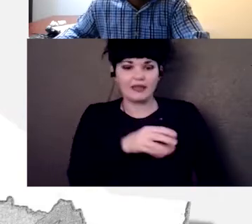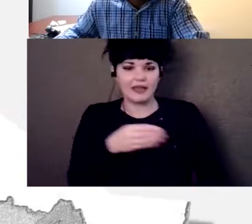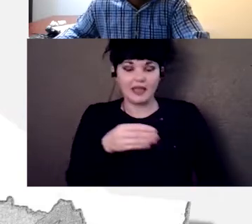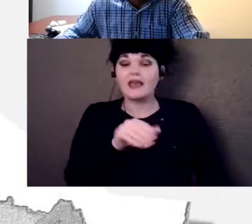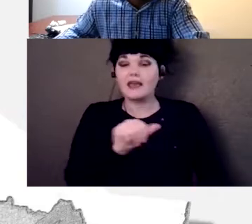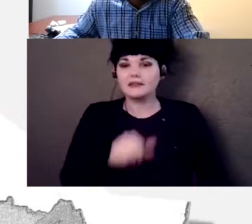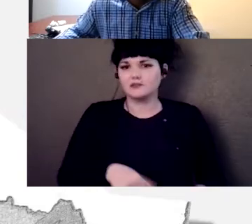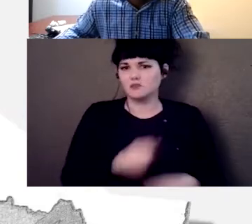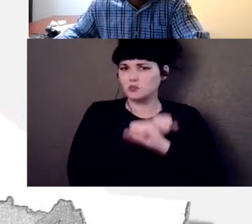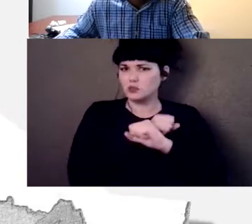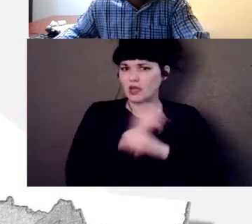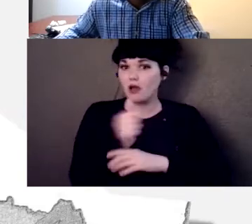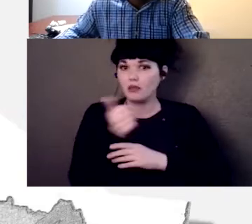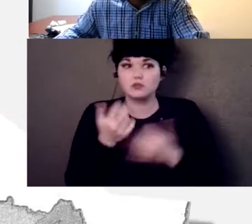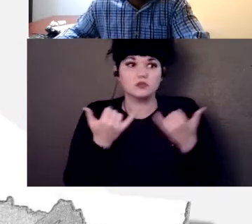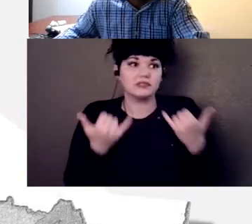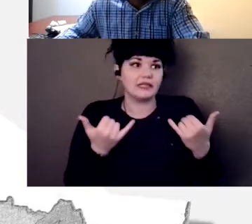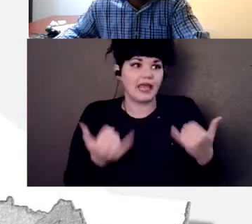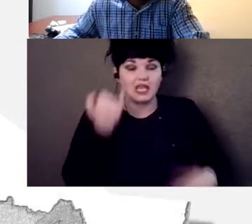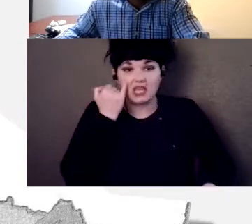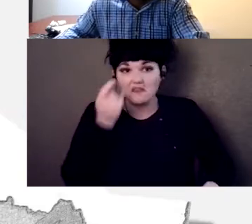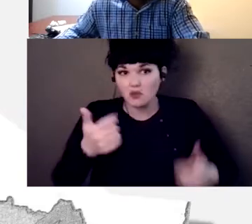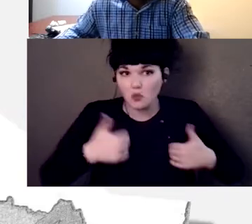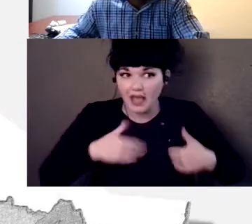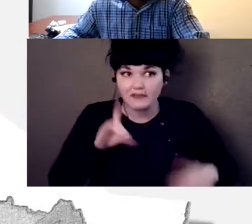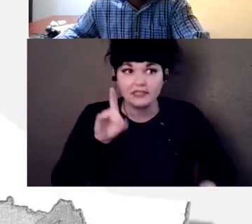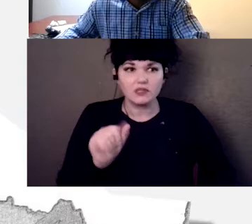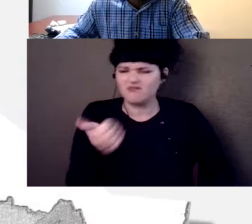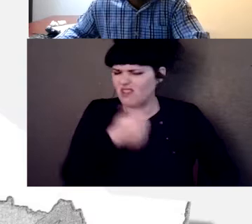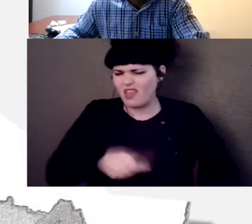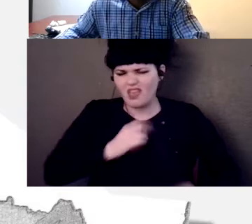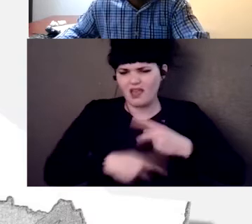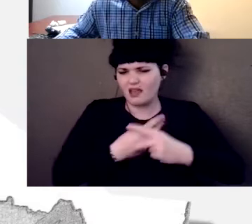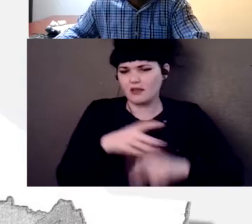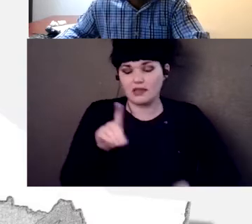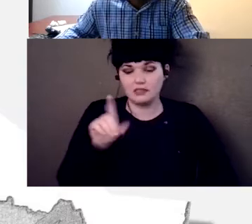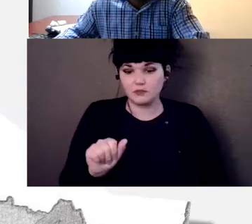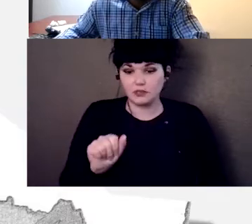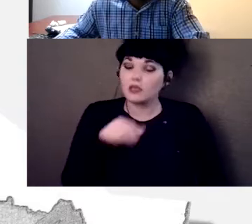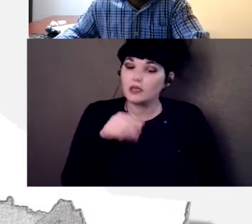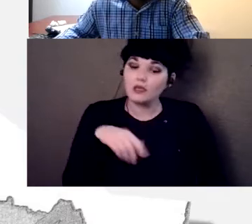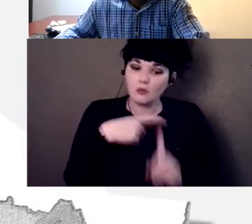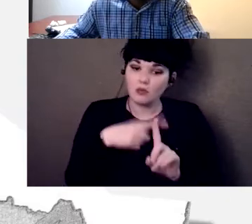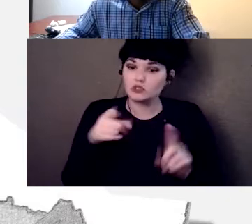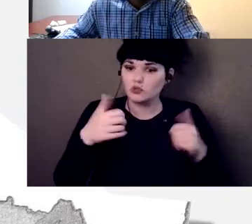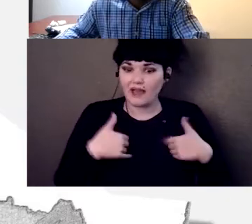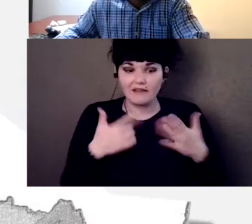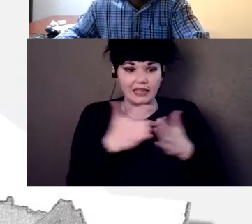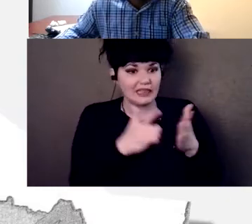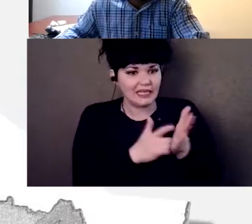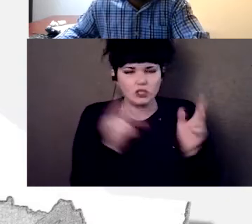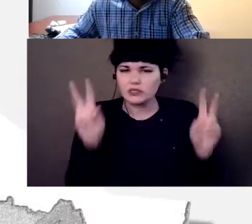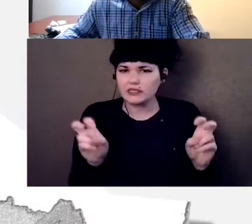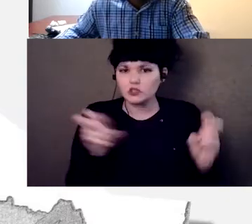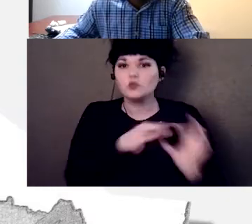occasions. So today, if you are an individual with disability, any disability, and you have a legal issue related to your disability, you are